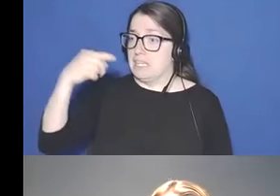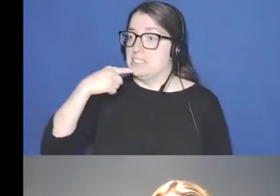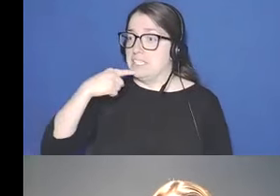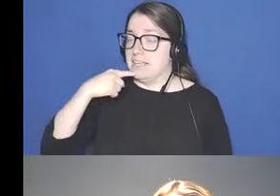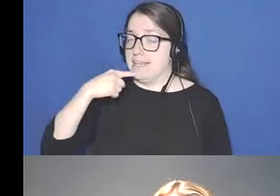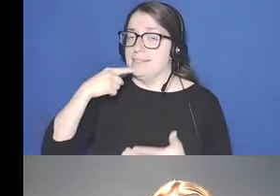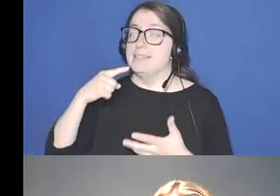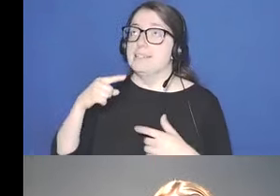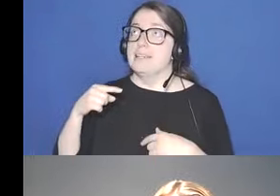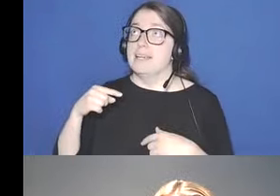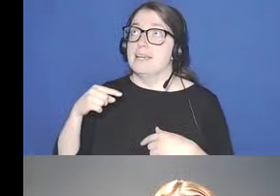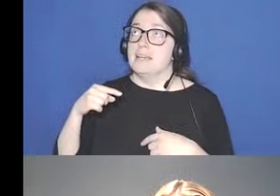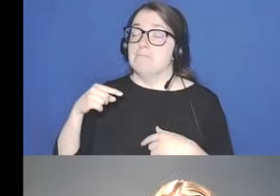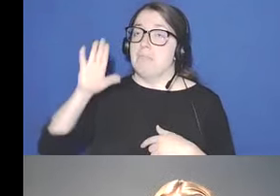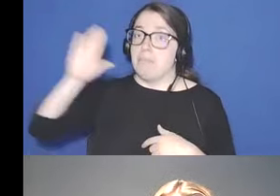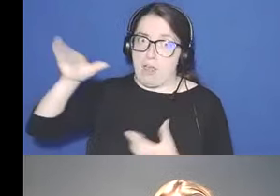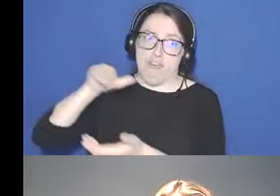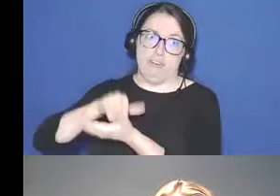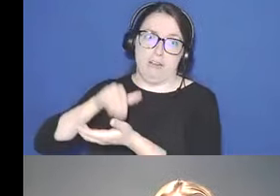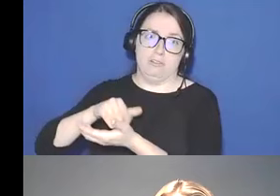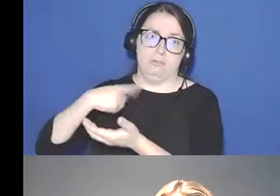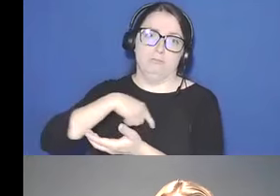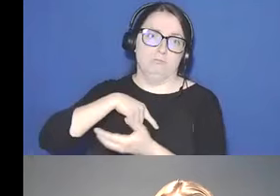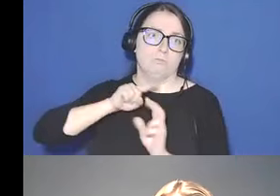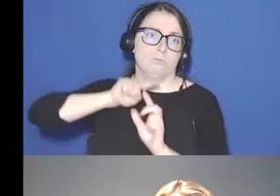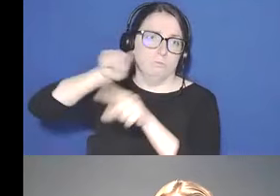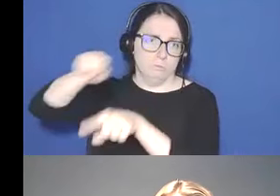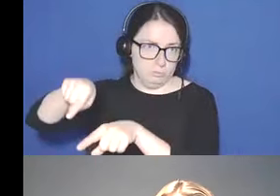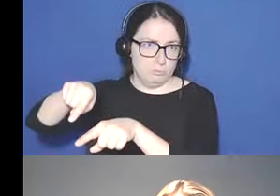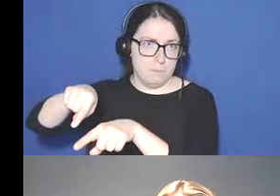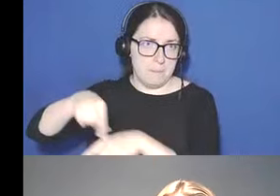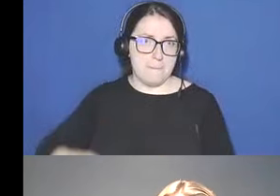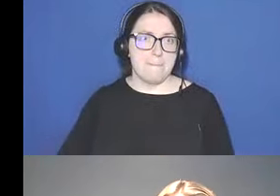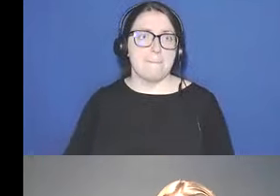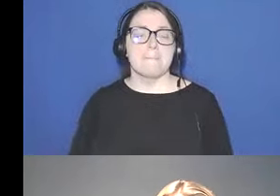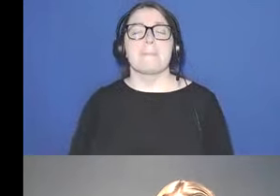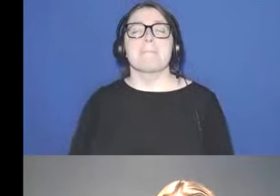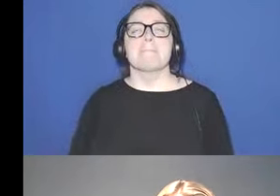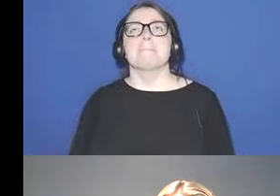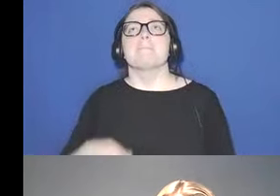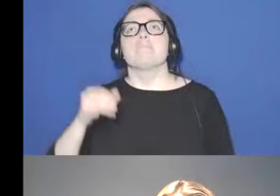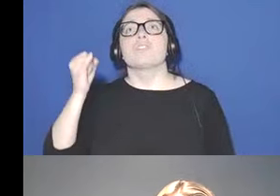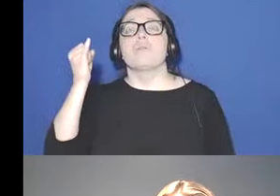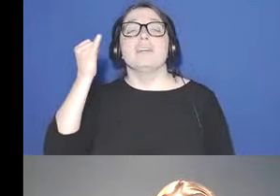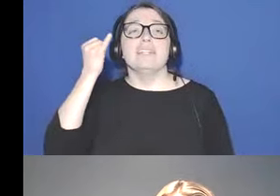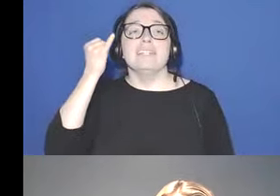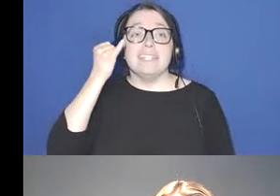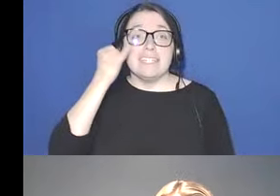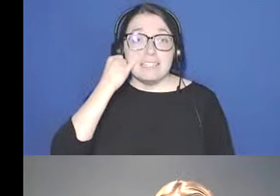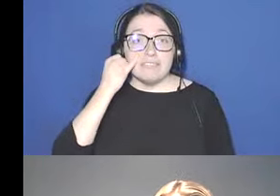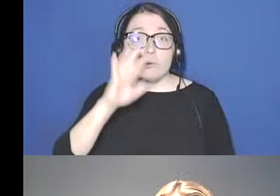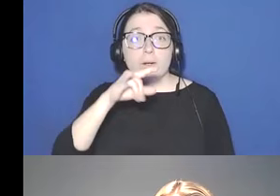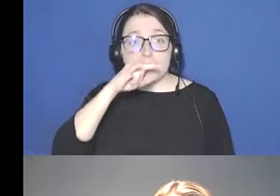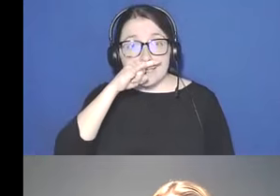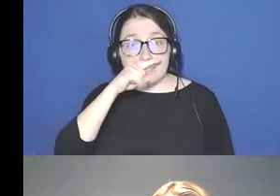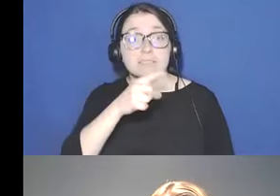one of their doctors. So like, I think if you have if they have like a speech delay and it's